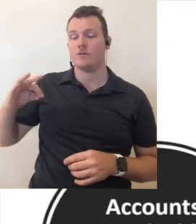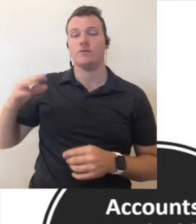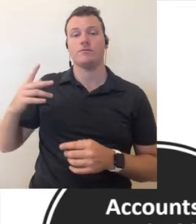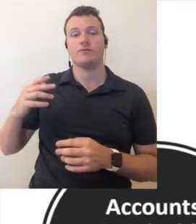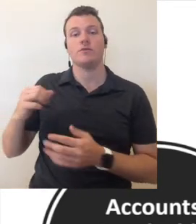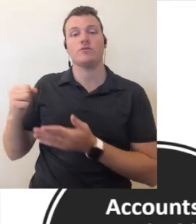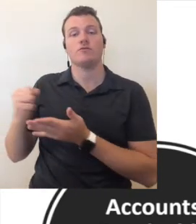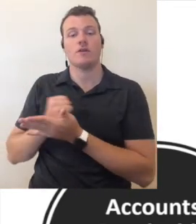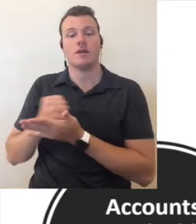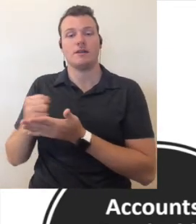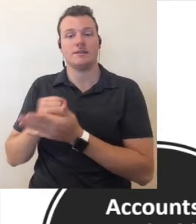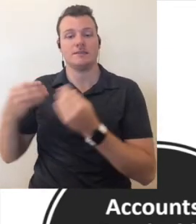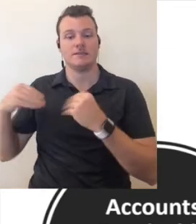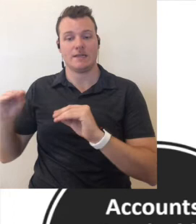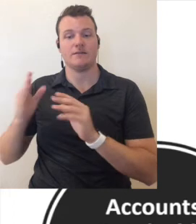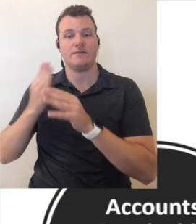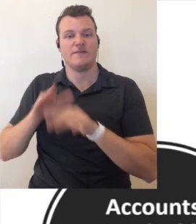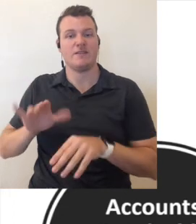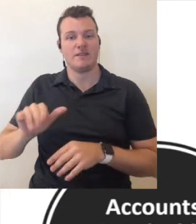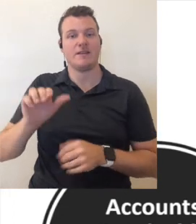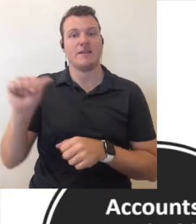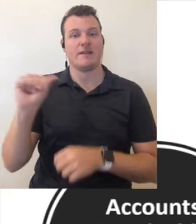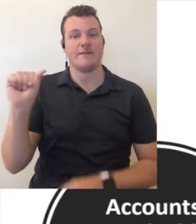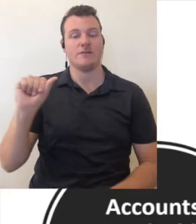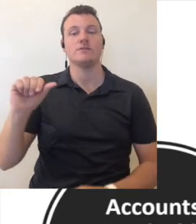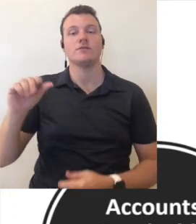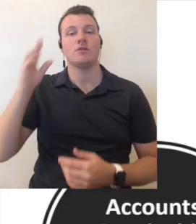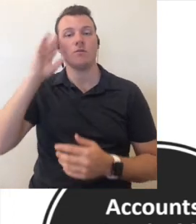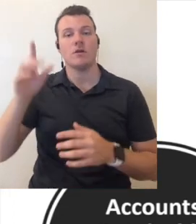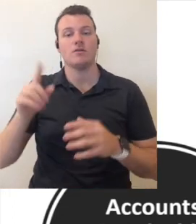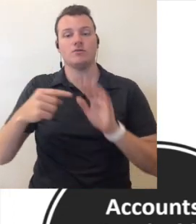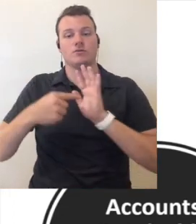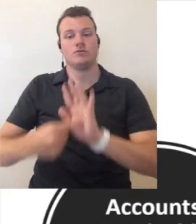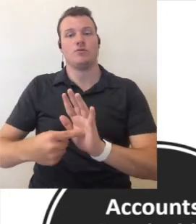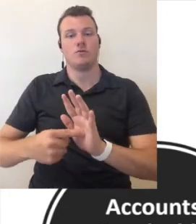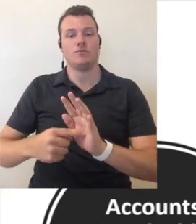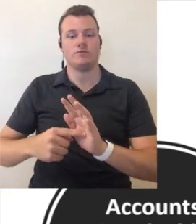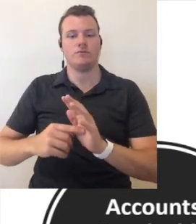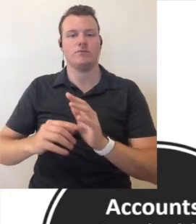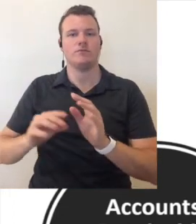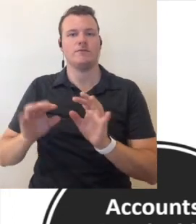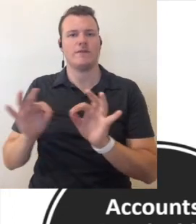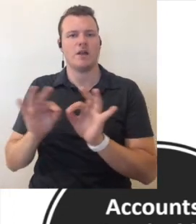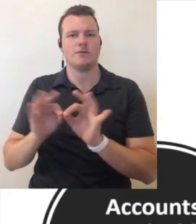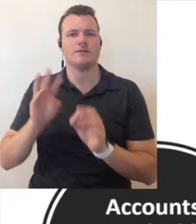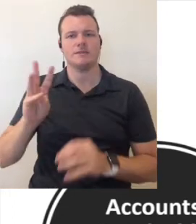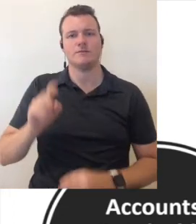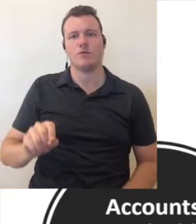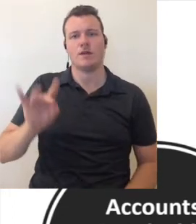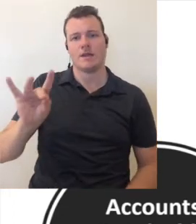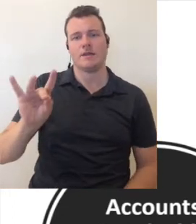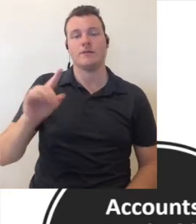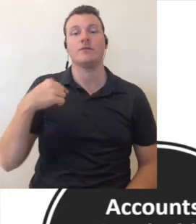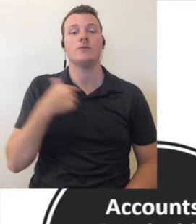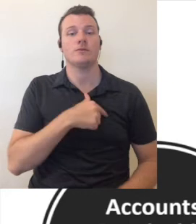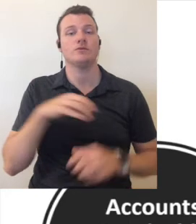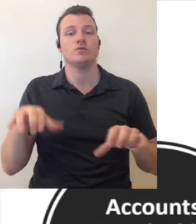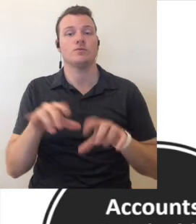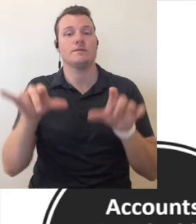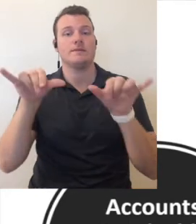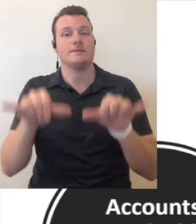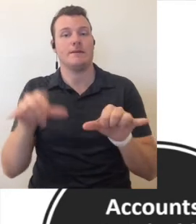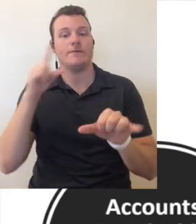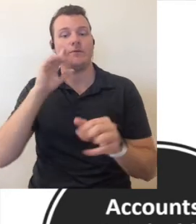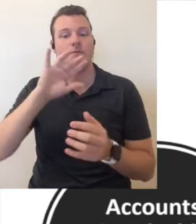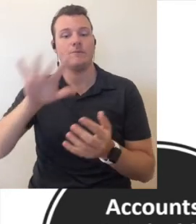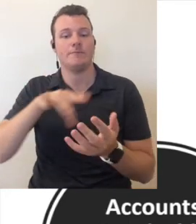basically 18,900. We then take our credit sales and divide it by this average, and it tells us, it